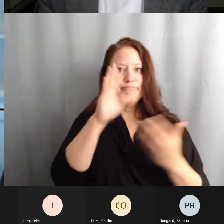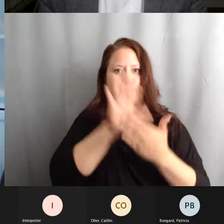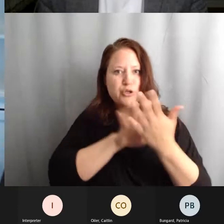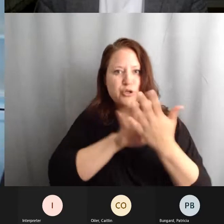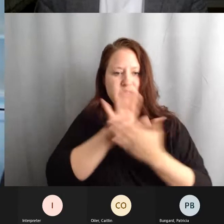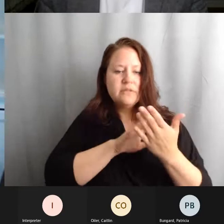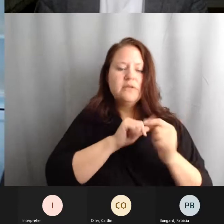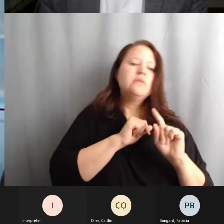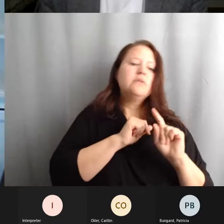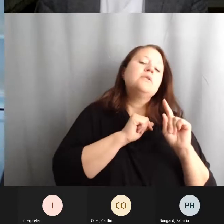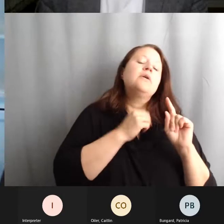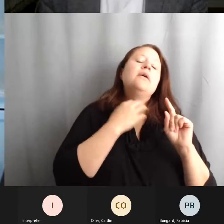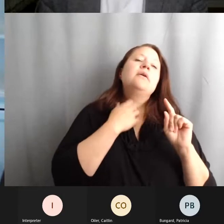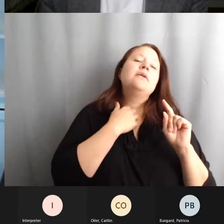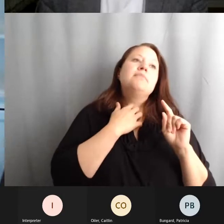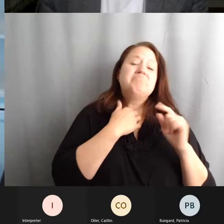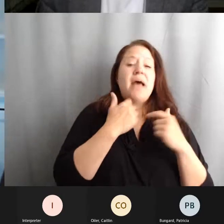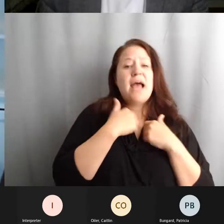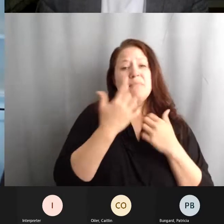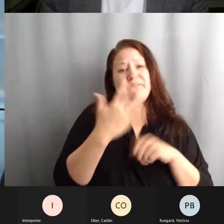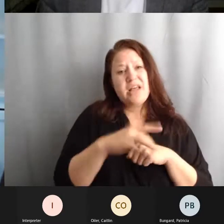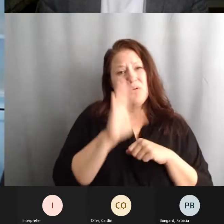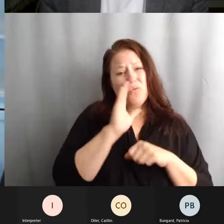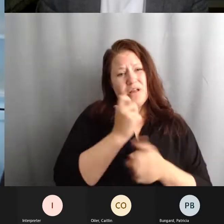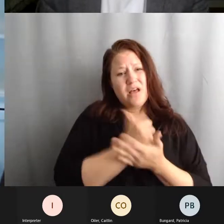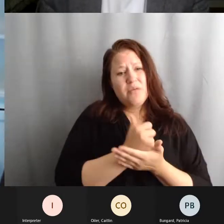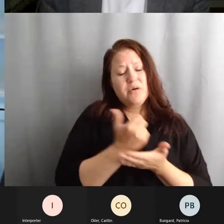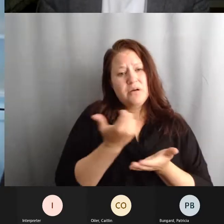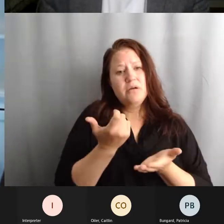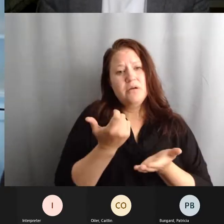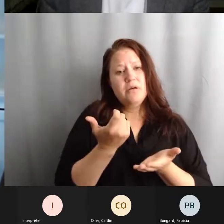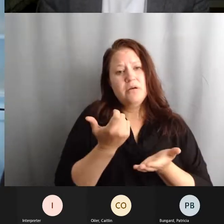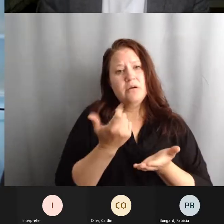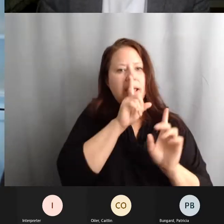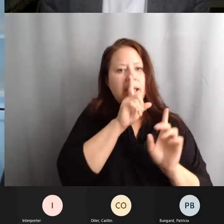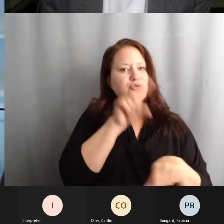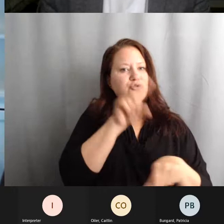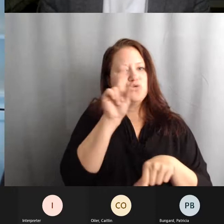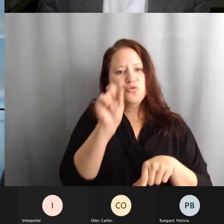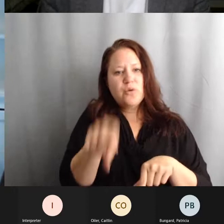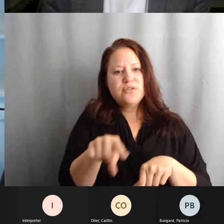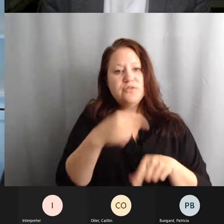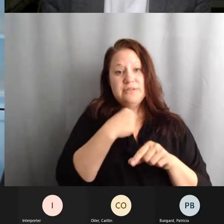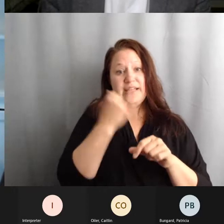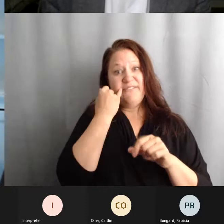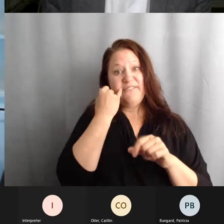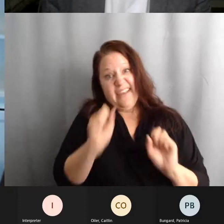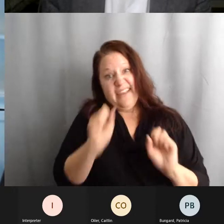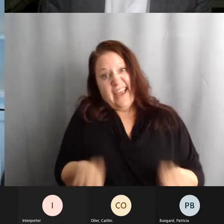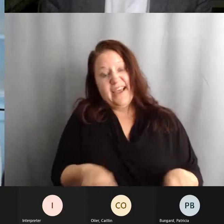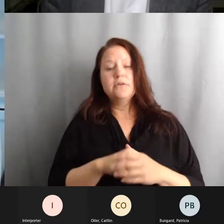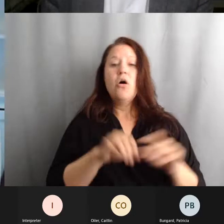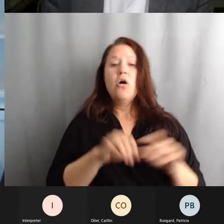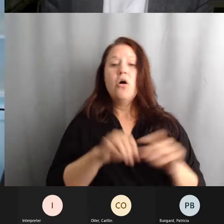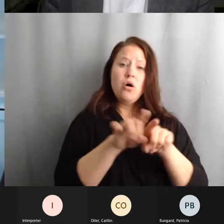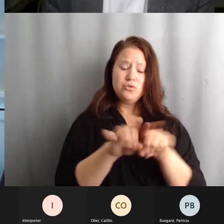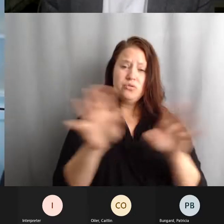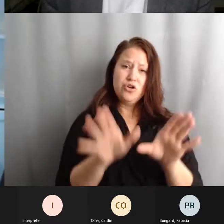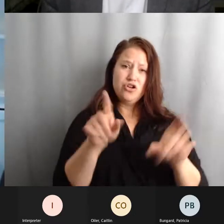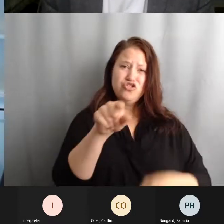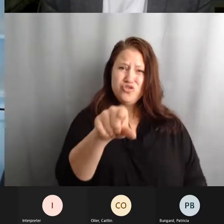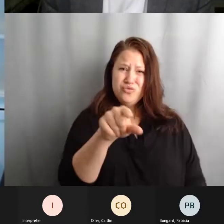So I am available and will help answer questions that I can. We also really encourage people to